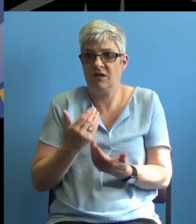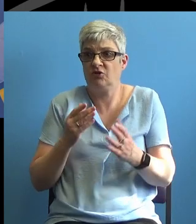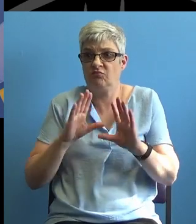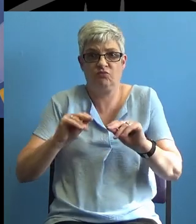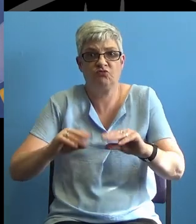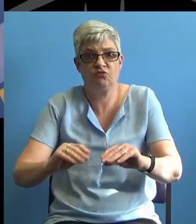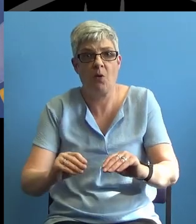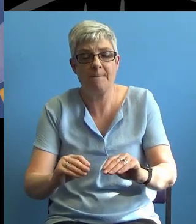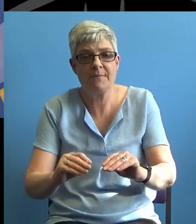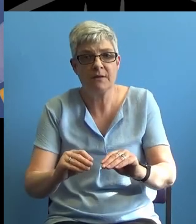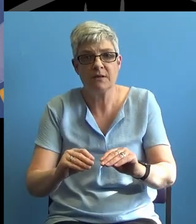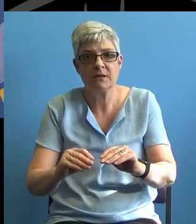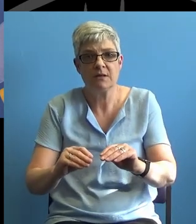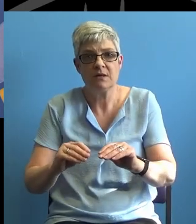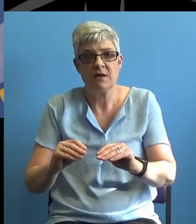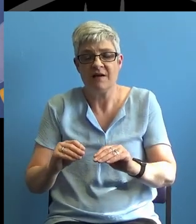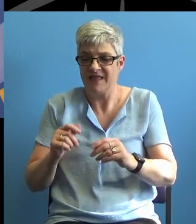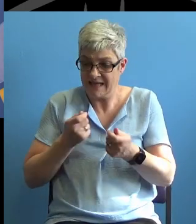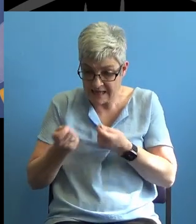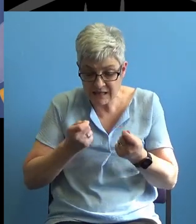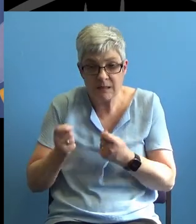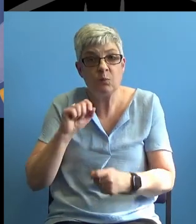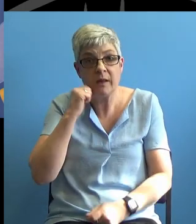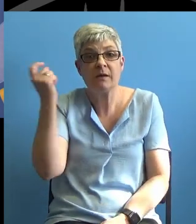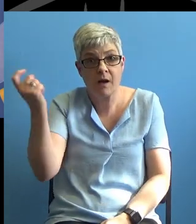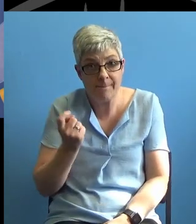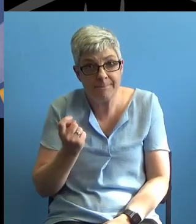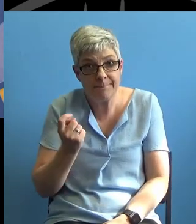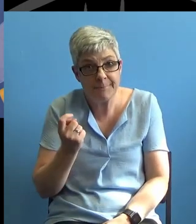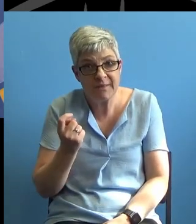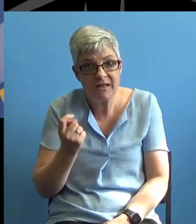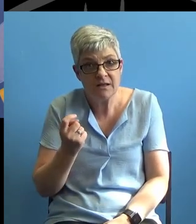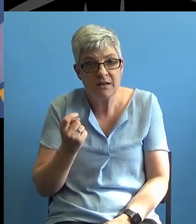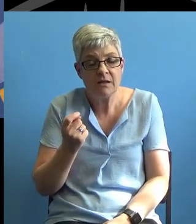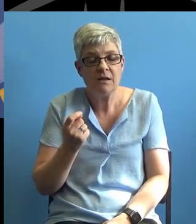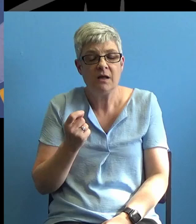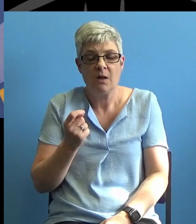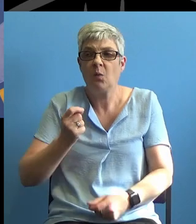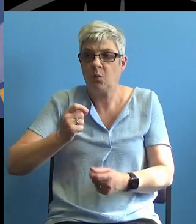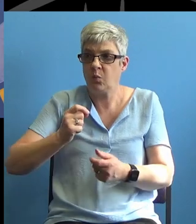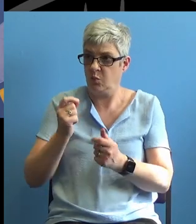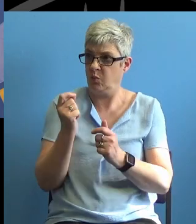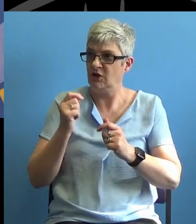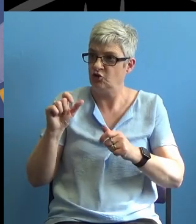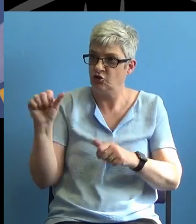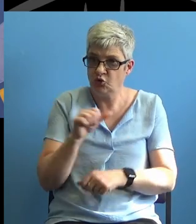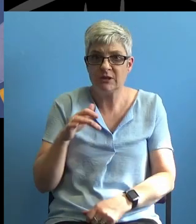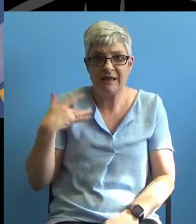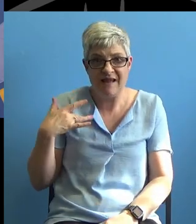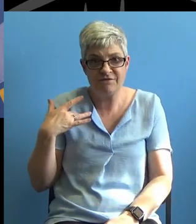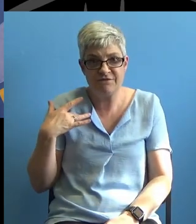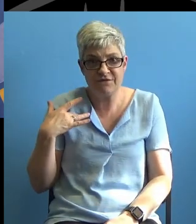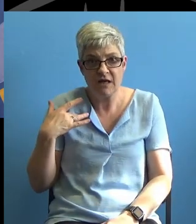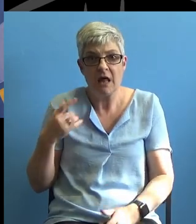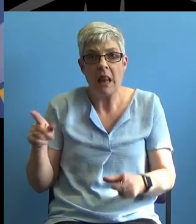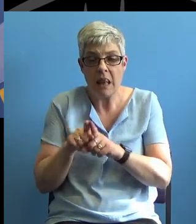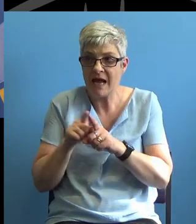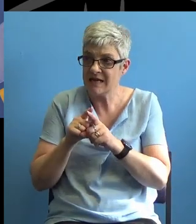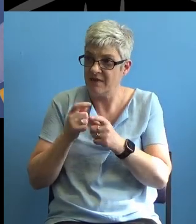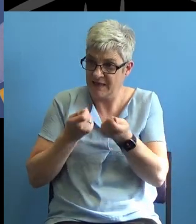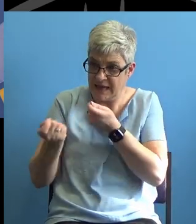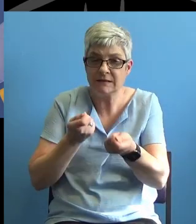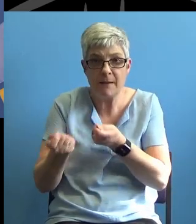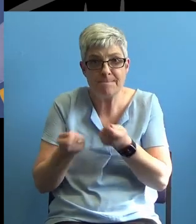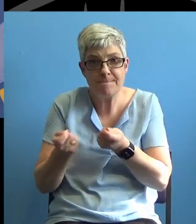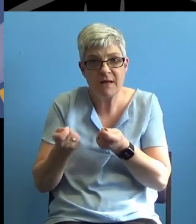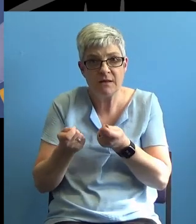that the kingdom of God is coming, given that we're called to live in the light of that kingdom, what then are we to do and what are